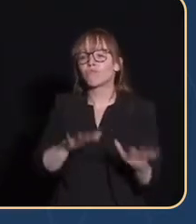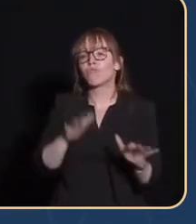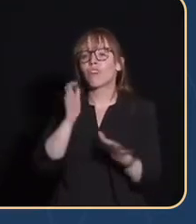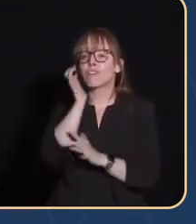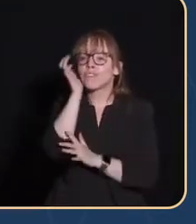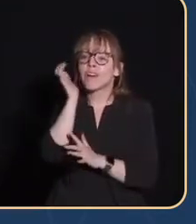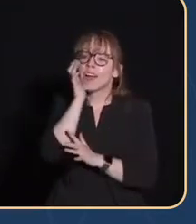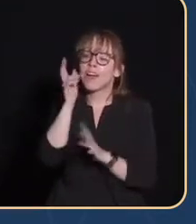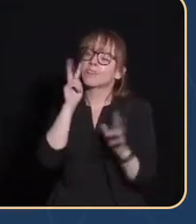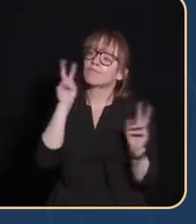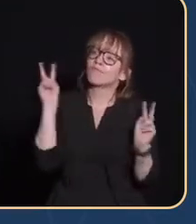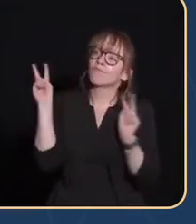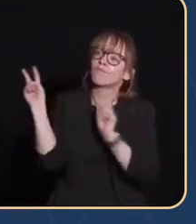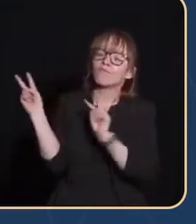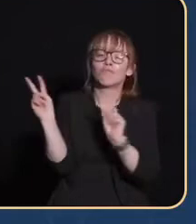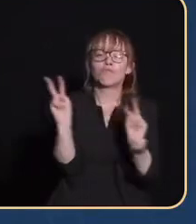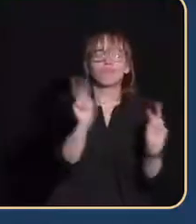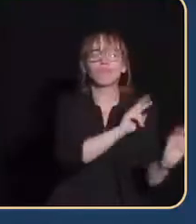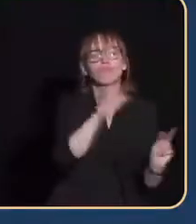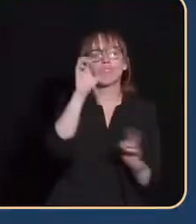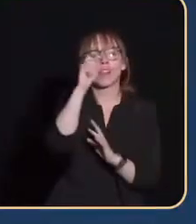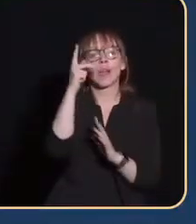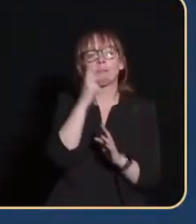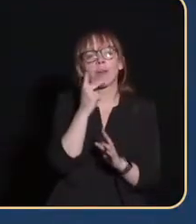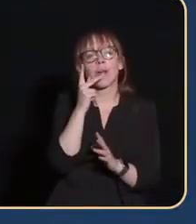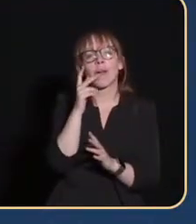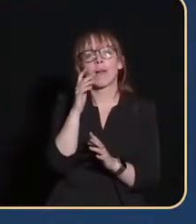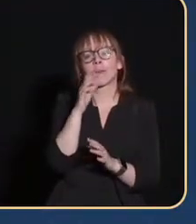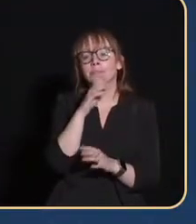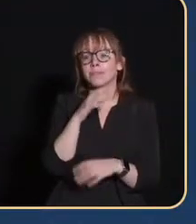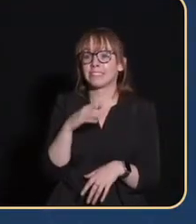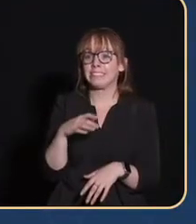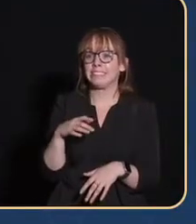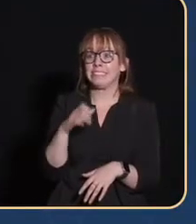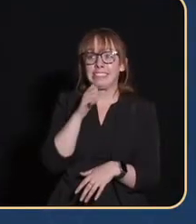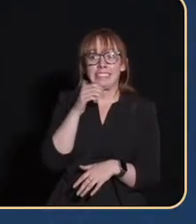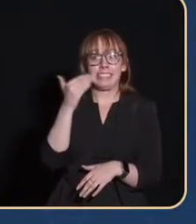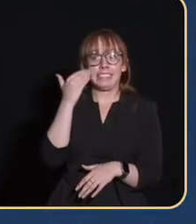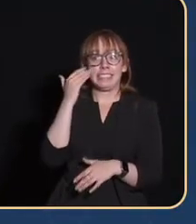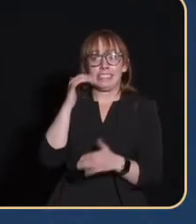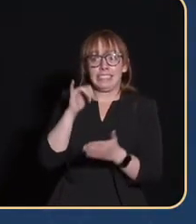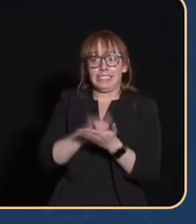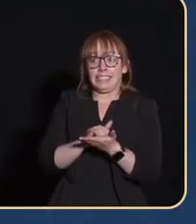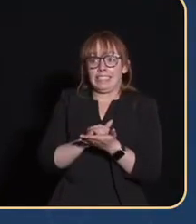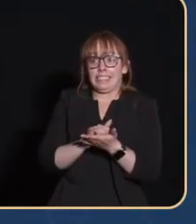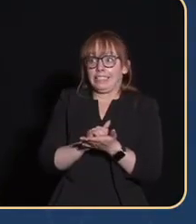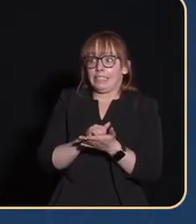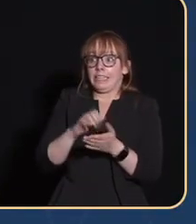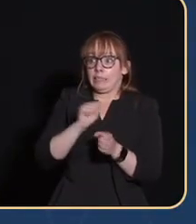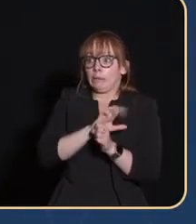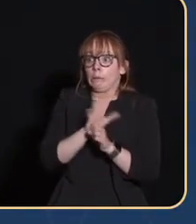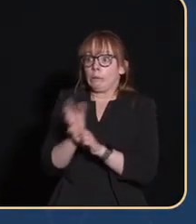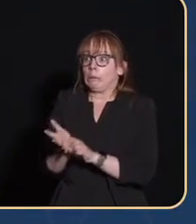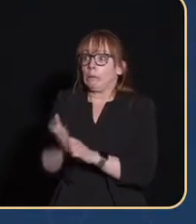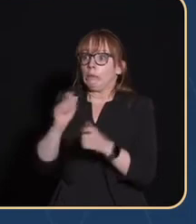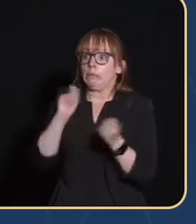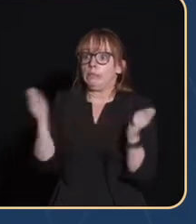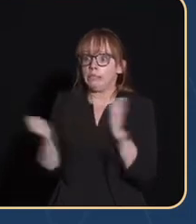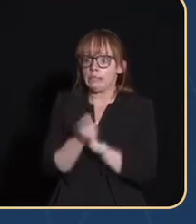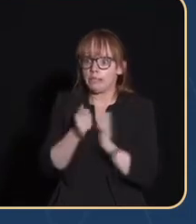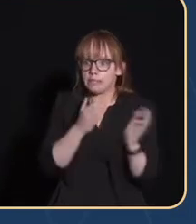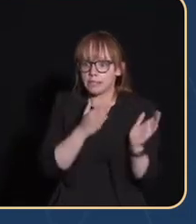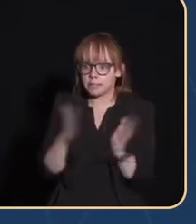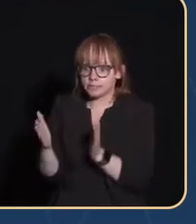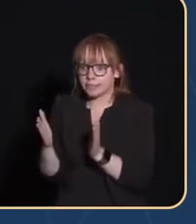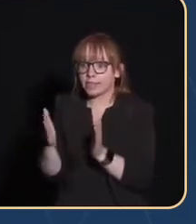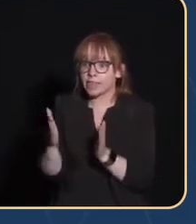view of downtown St. Paul as our backdrop. Little did we know then that a global pandemic would change all these plans. We still want